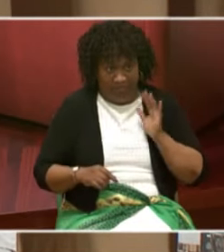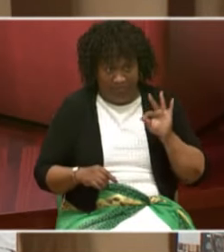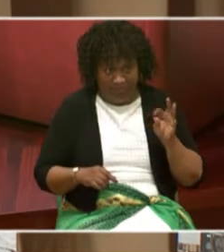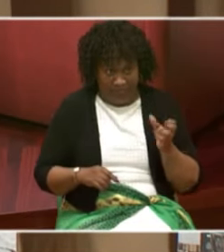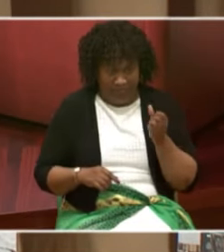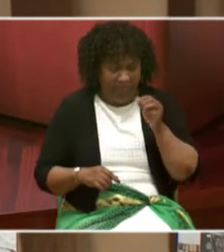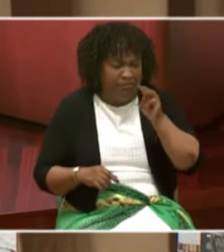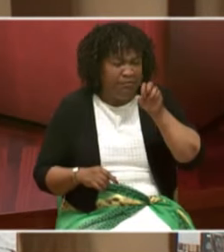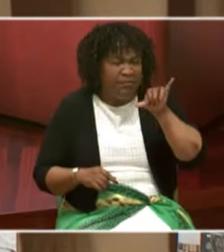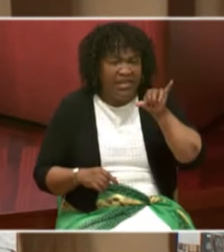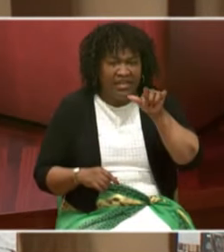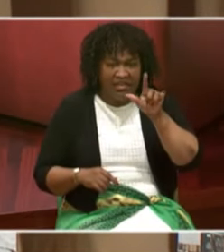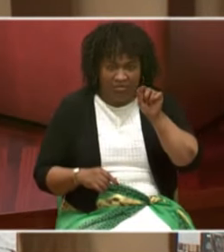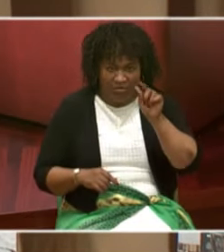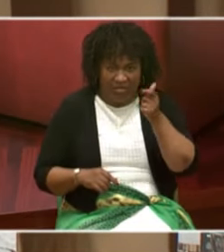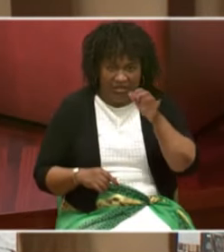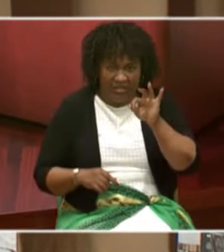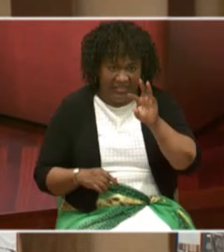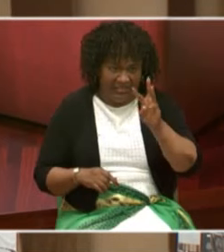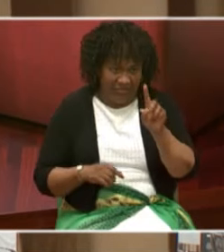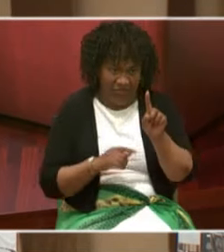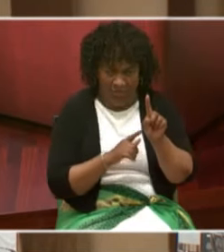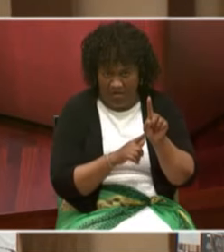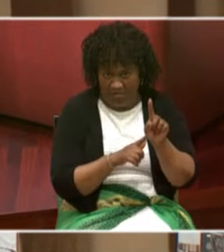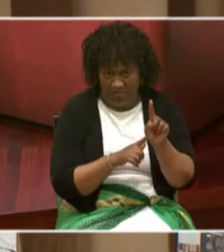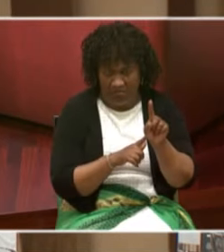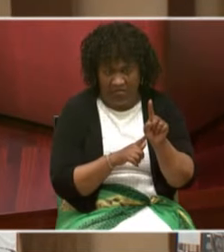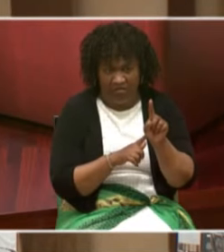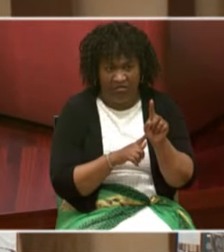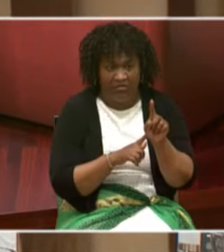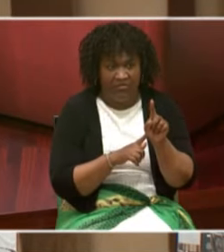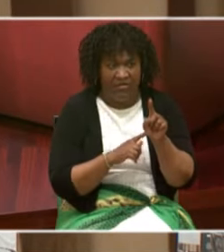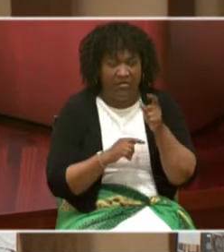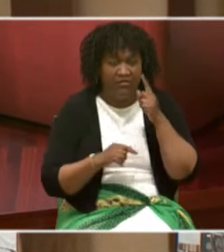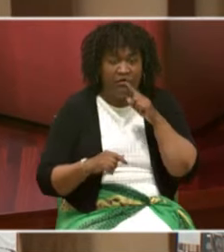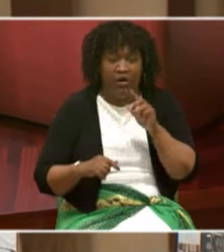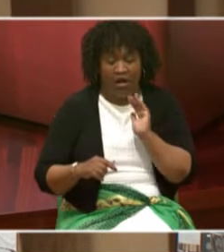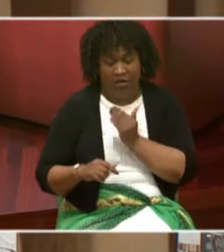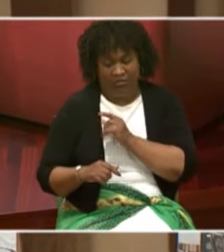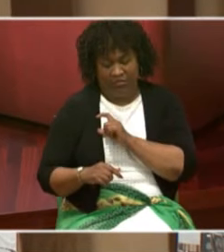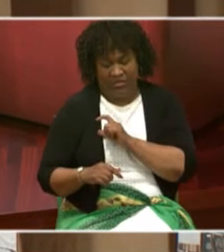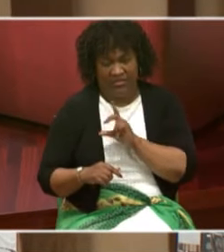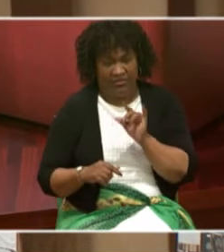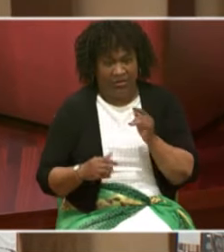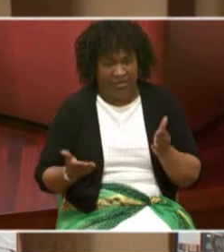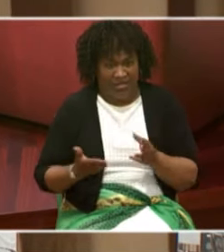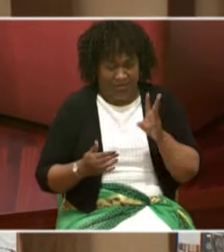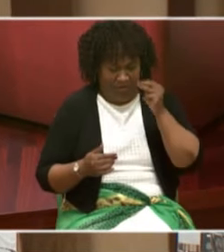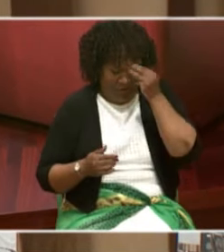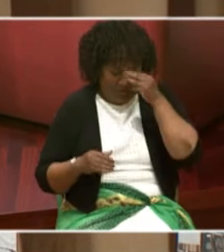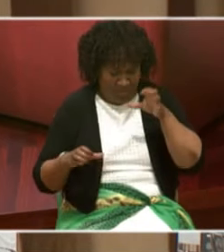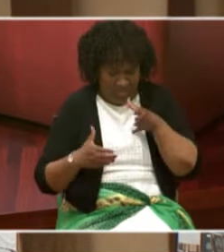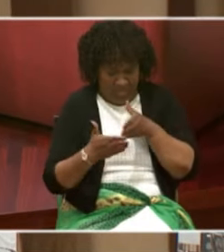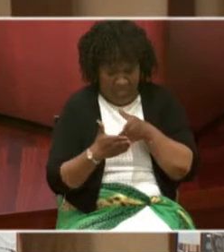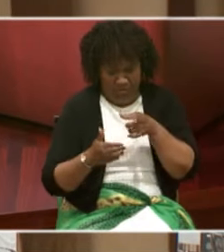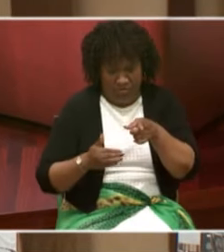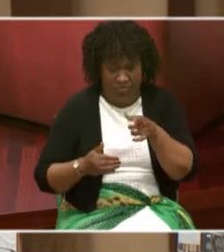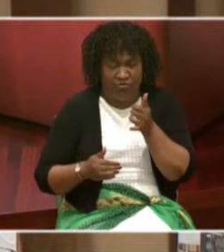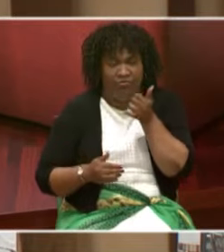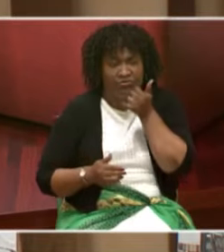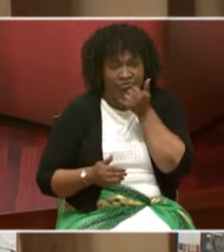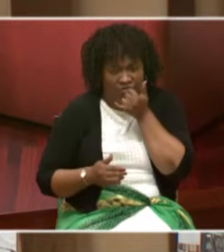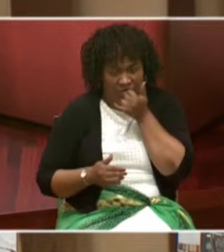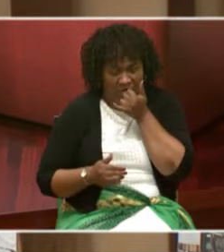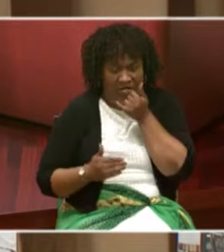You know, it's none of my business, but it occurs to me you should hold on to that badge a little while longer, because you'll never get a speeding ticket in